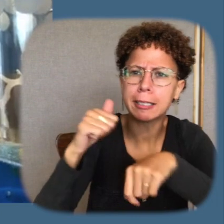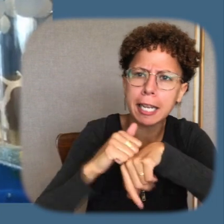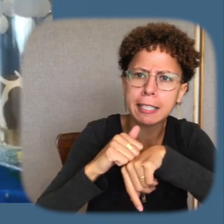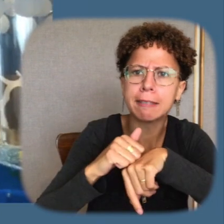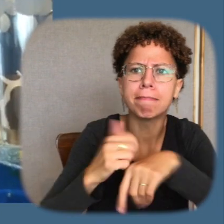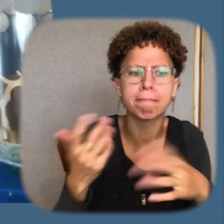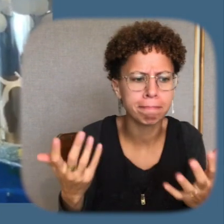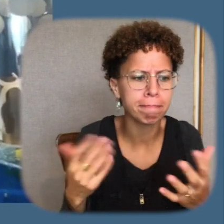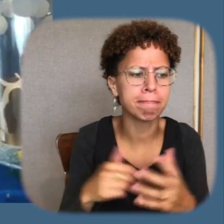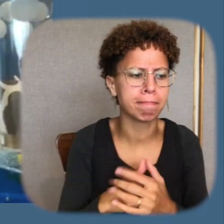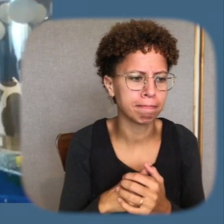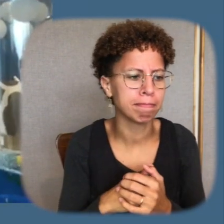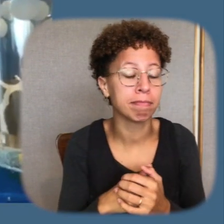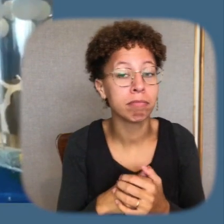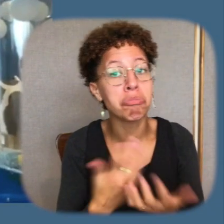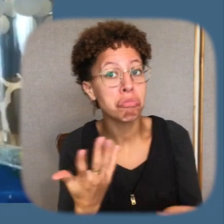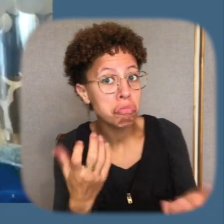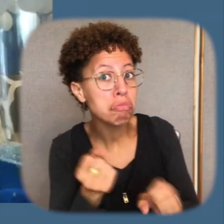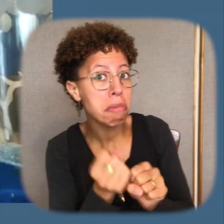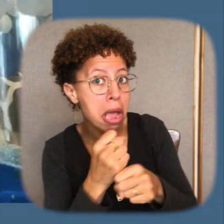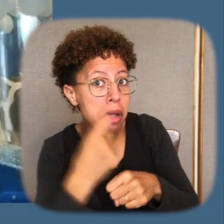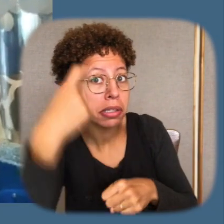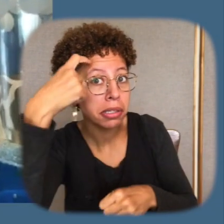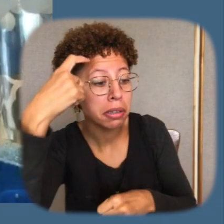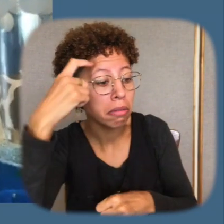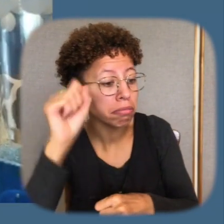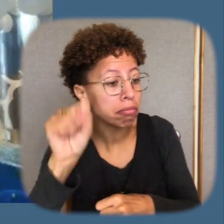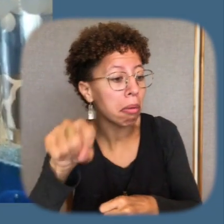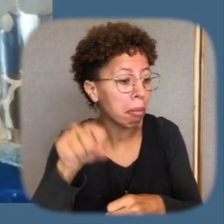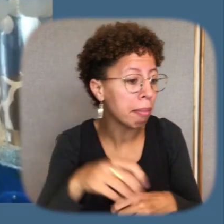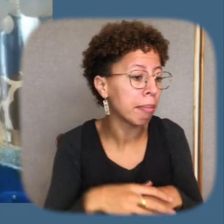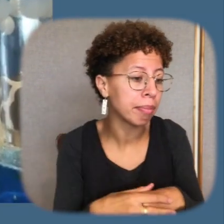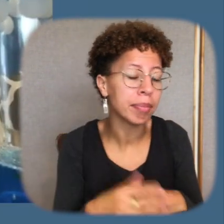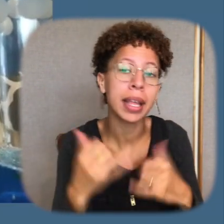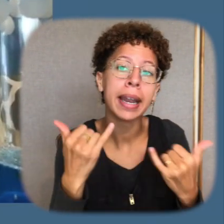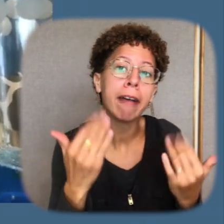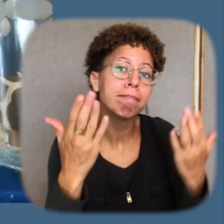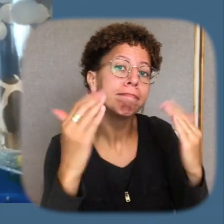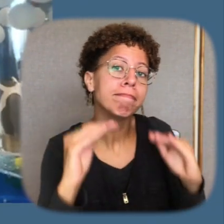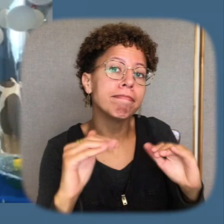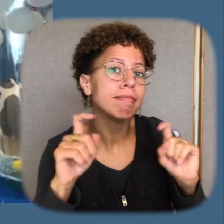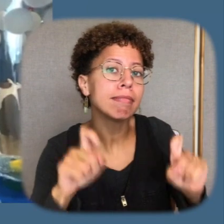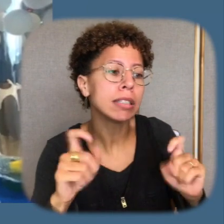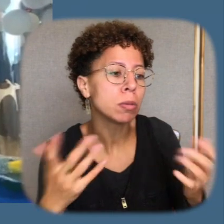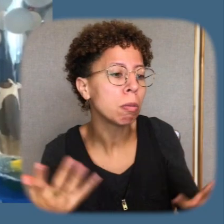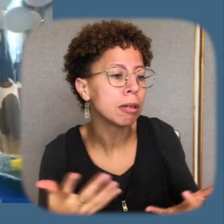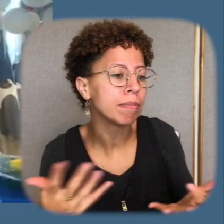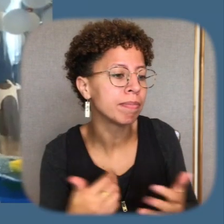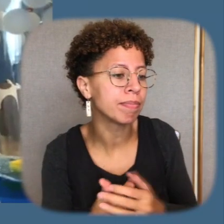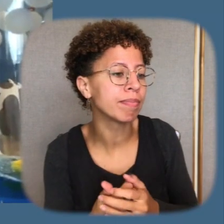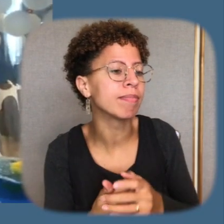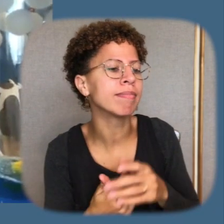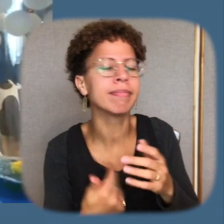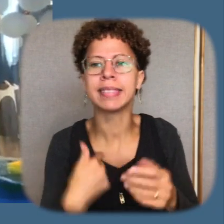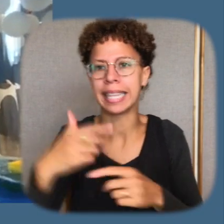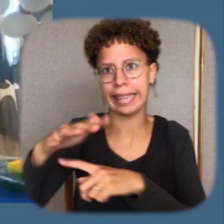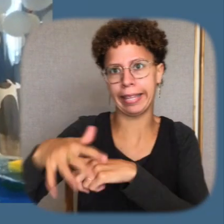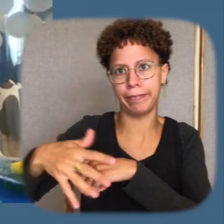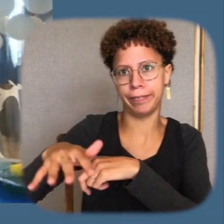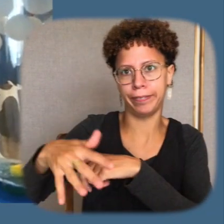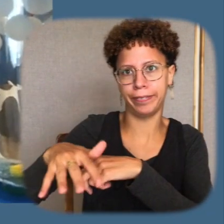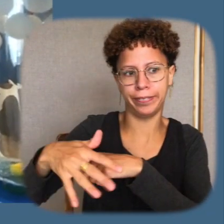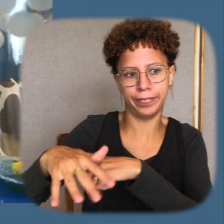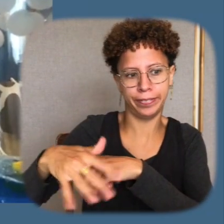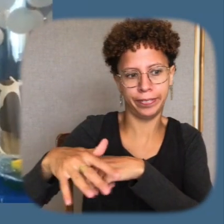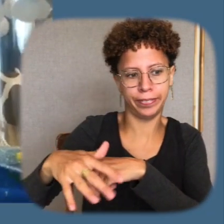right? All right. Next object, what would you like to test next? I'm testing leaves. Let's